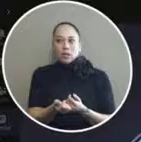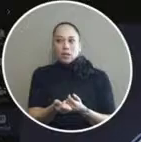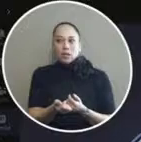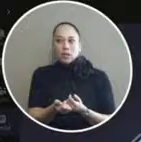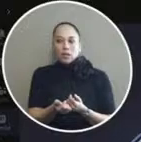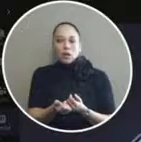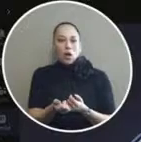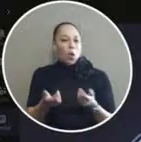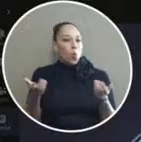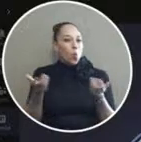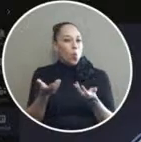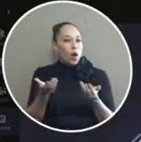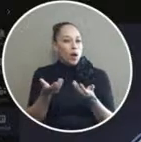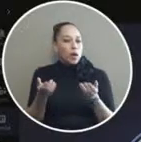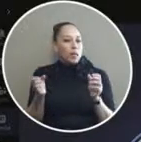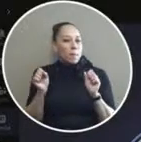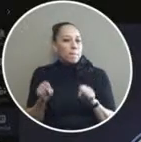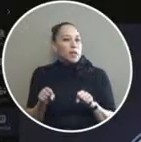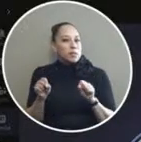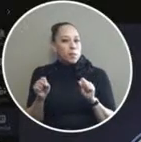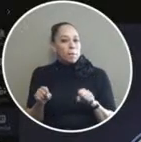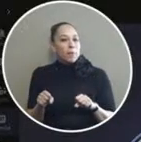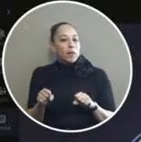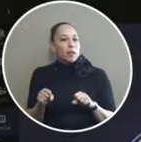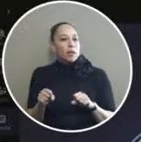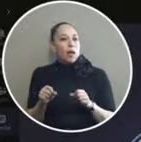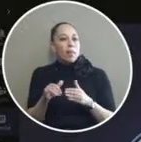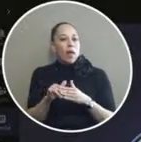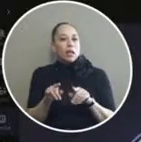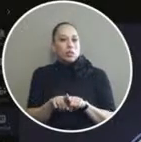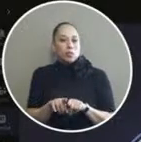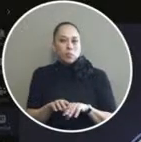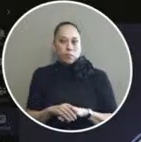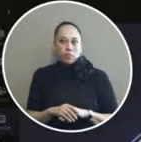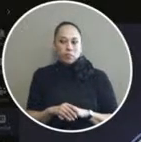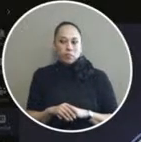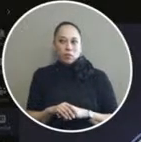What are the possibilities of that as well?